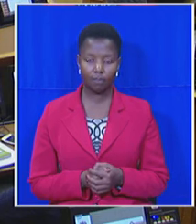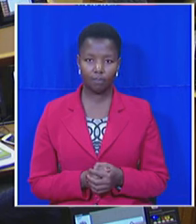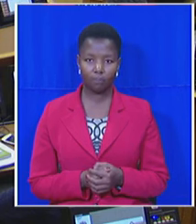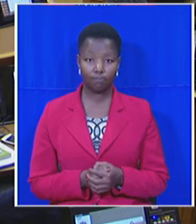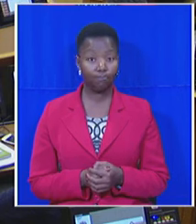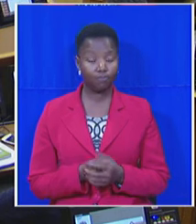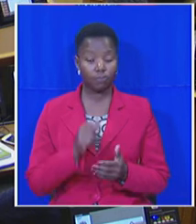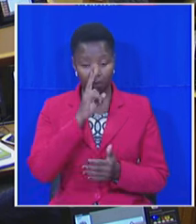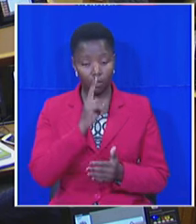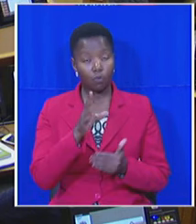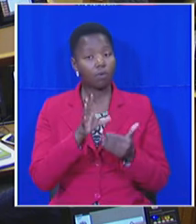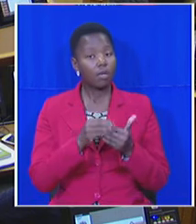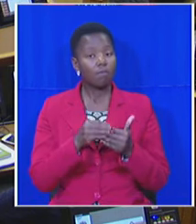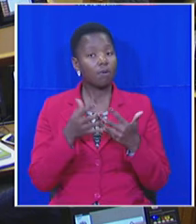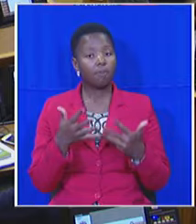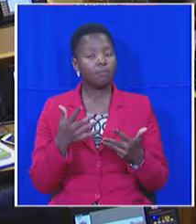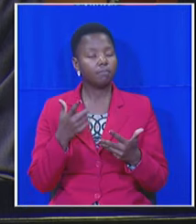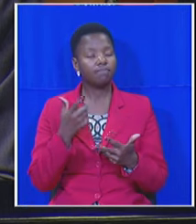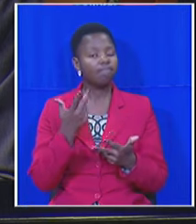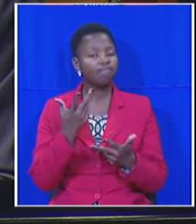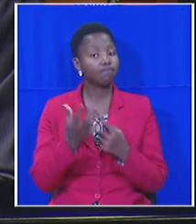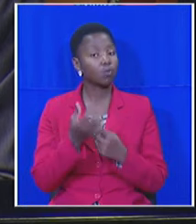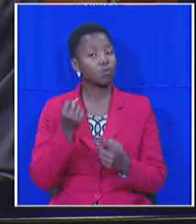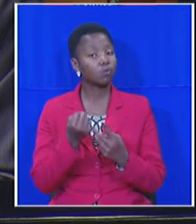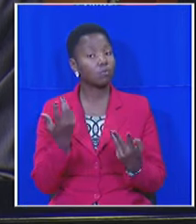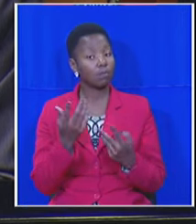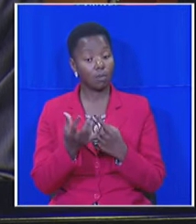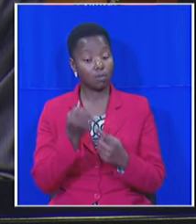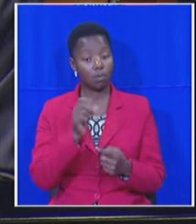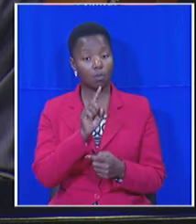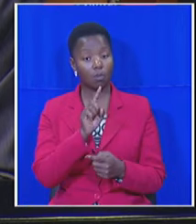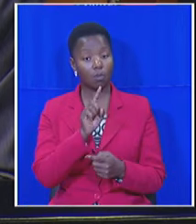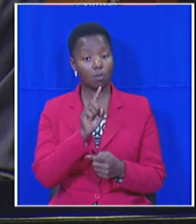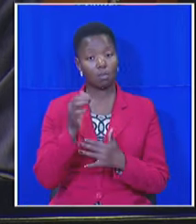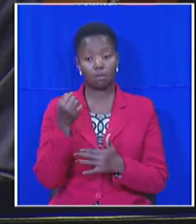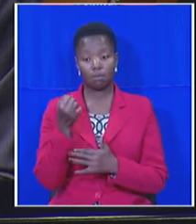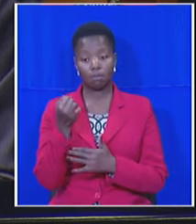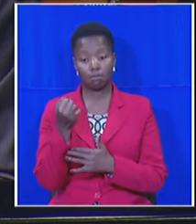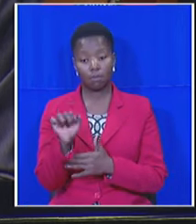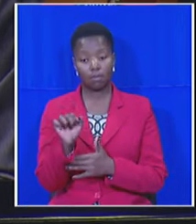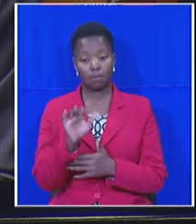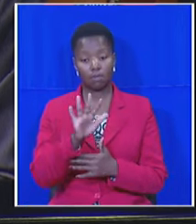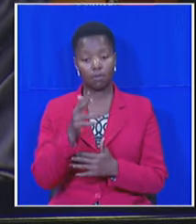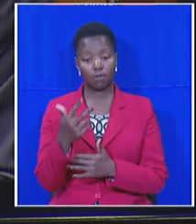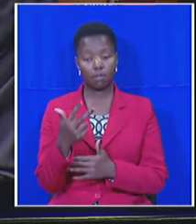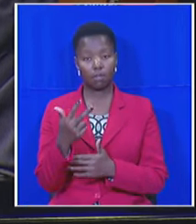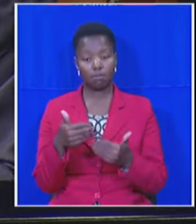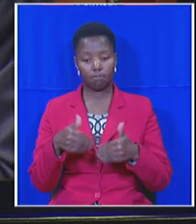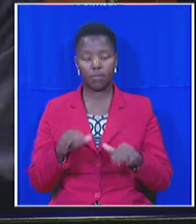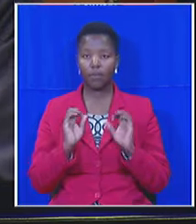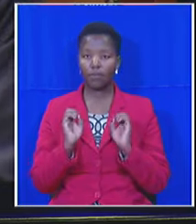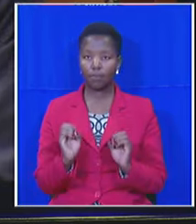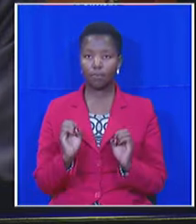Honourable members, the outcome of the division is as follows. Those in favour, 196. Those against, 58. There's no